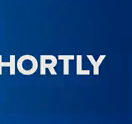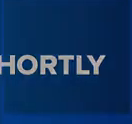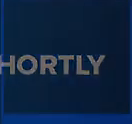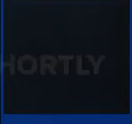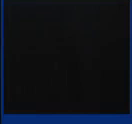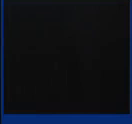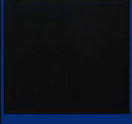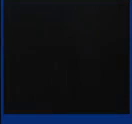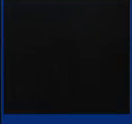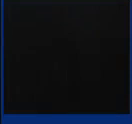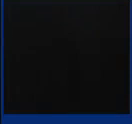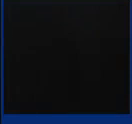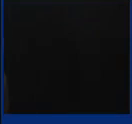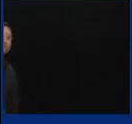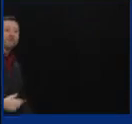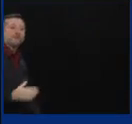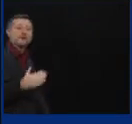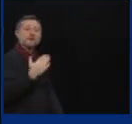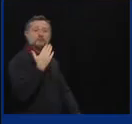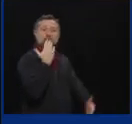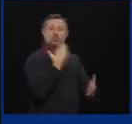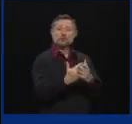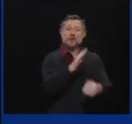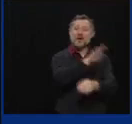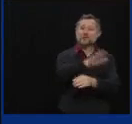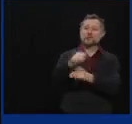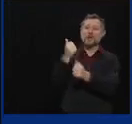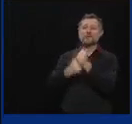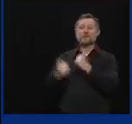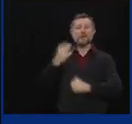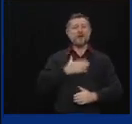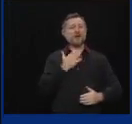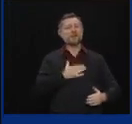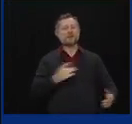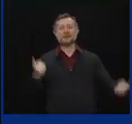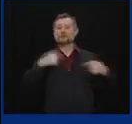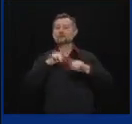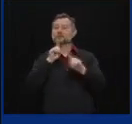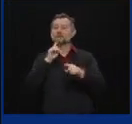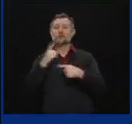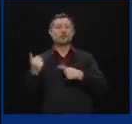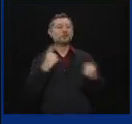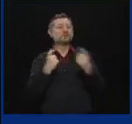Good afternoon, everyone. Thank you for coming out. I'm happy to take a couple of questions.